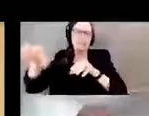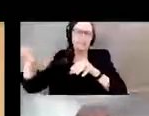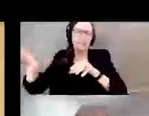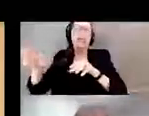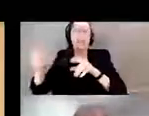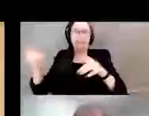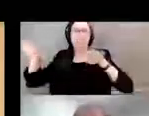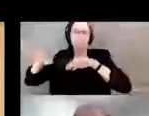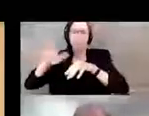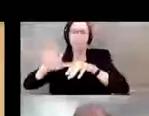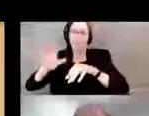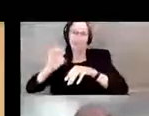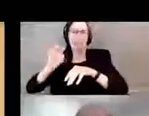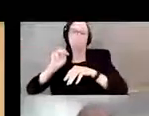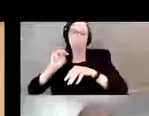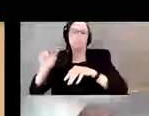located in this region.